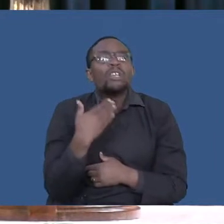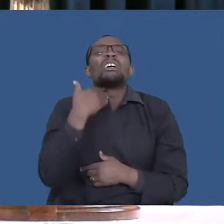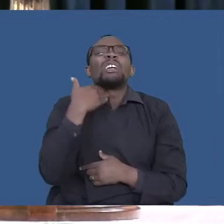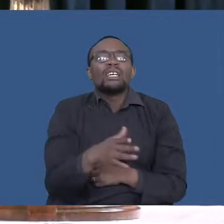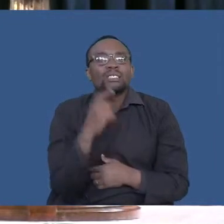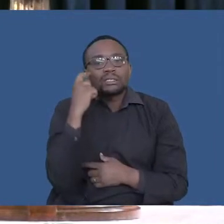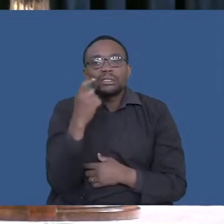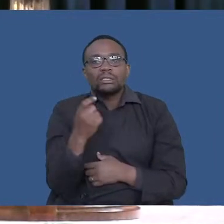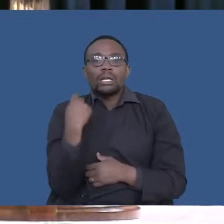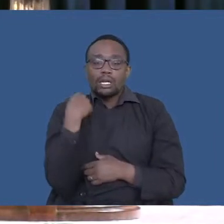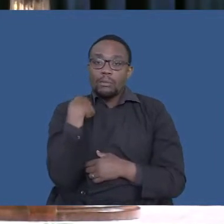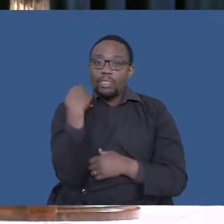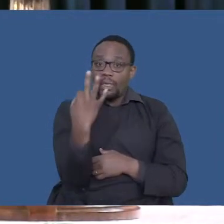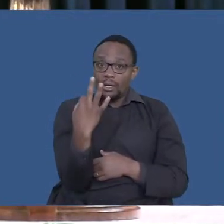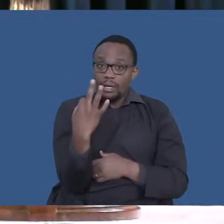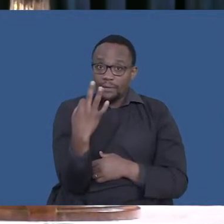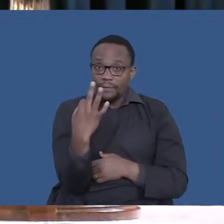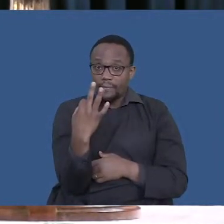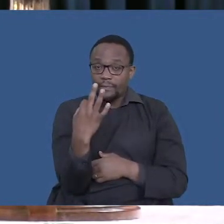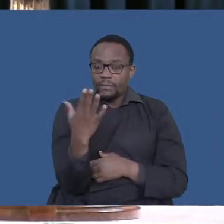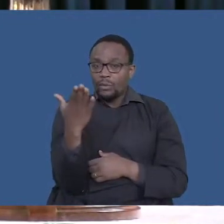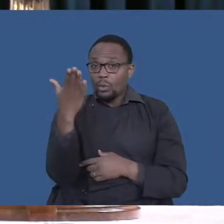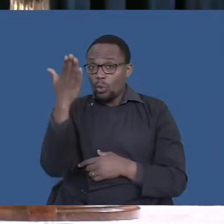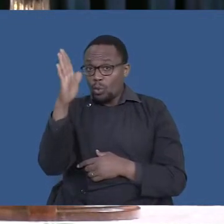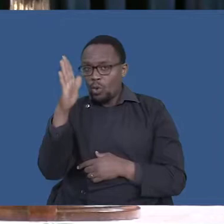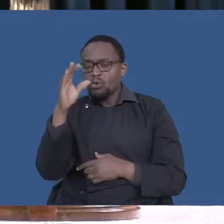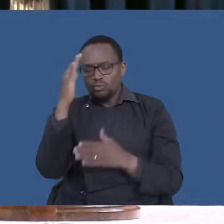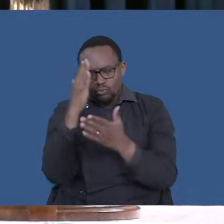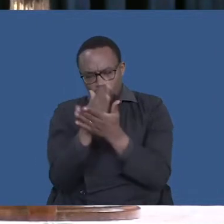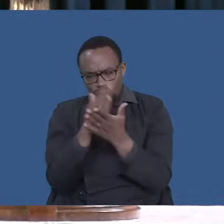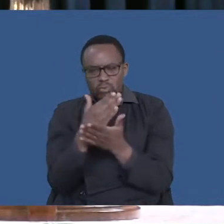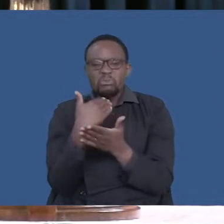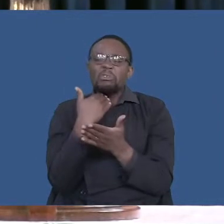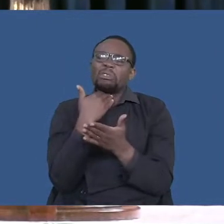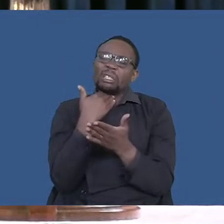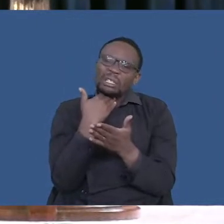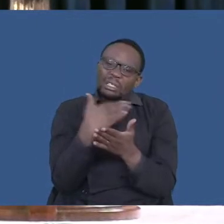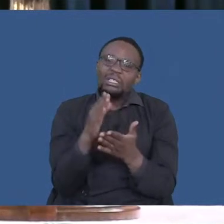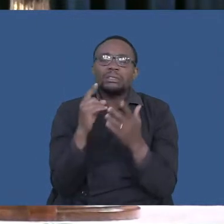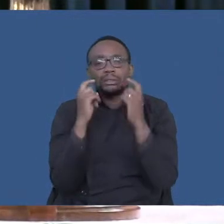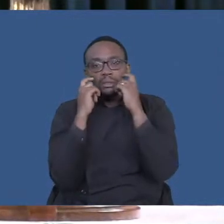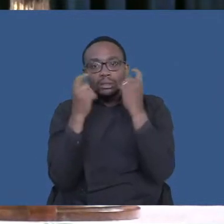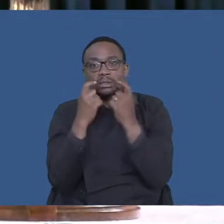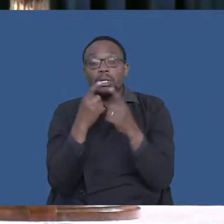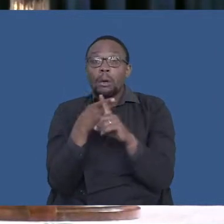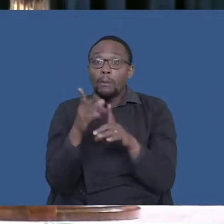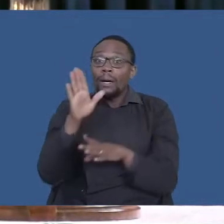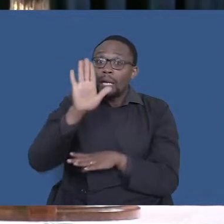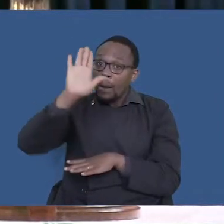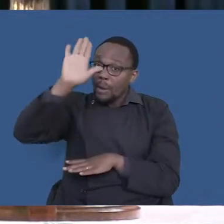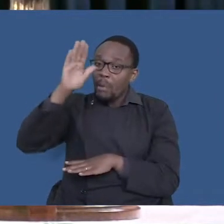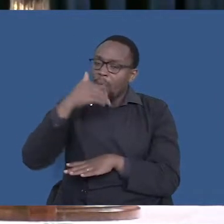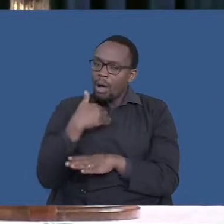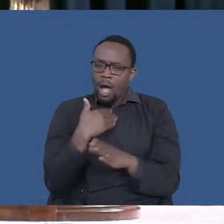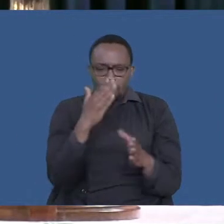3, the beauty about God is that even though he hates sin and he knows the sins that we commit, he has a plan for it.